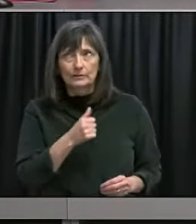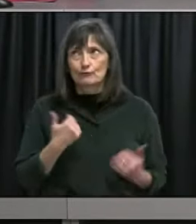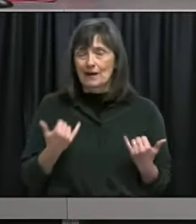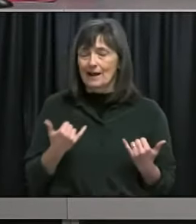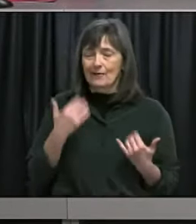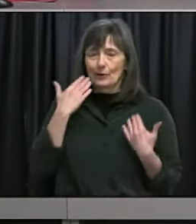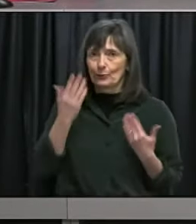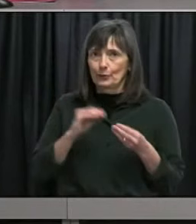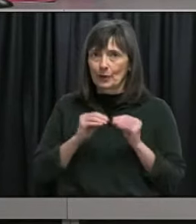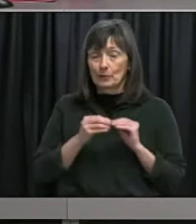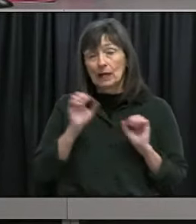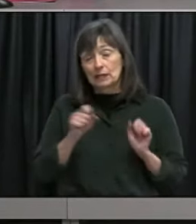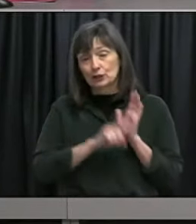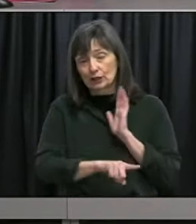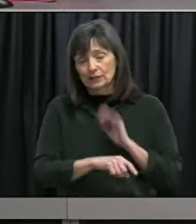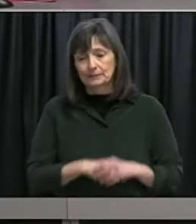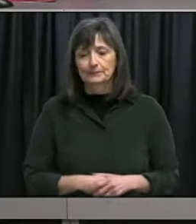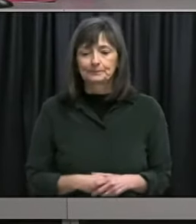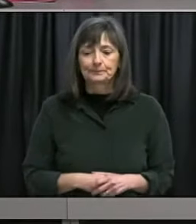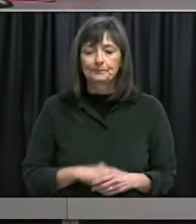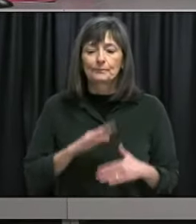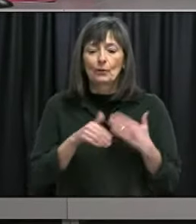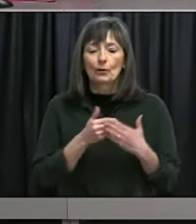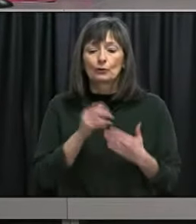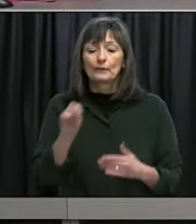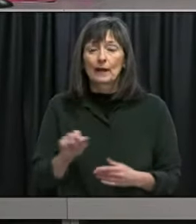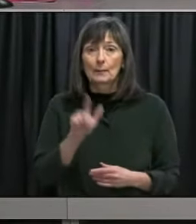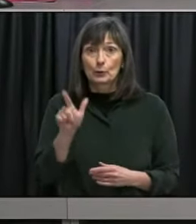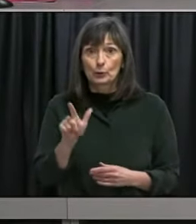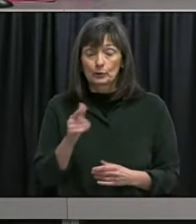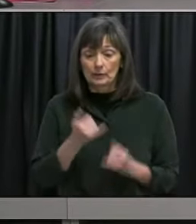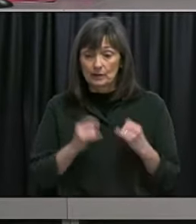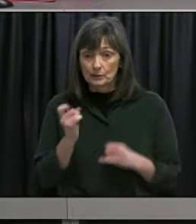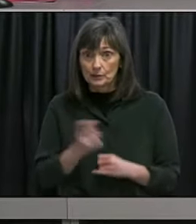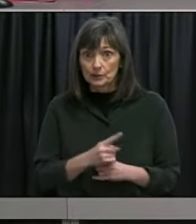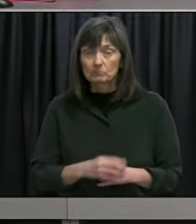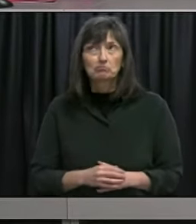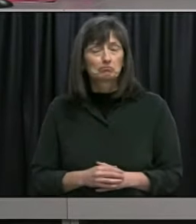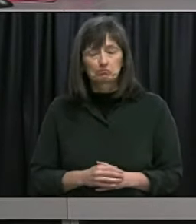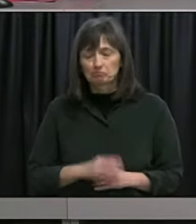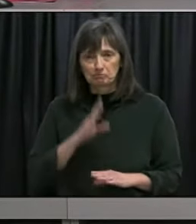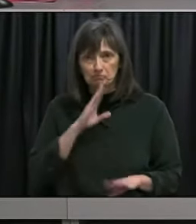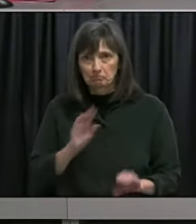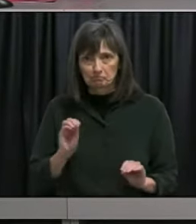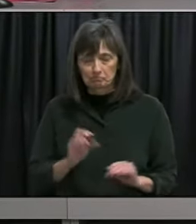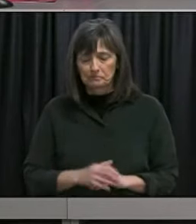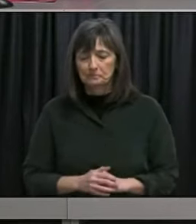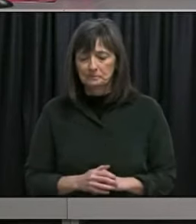Elizabeth Whitten with All Newfoundland Labrador do you have a final question no I'm good thanks